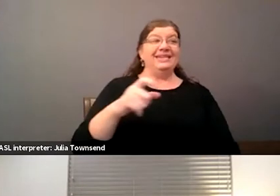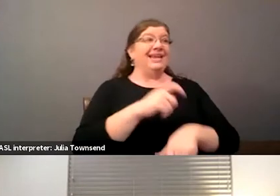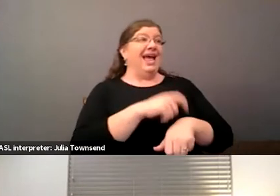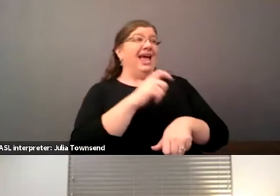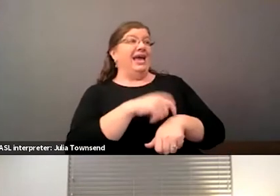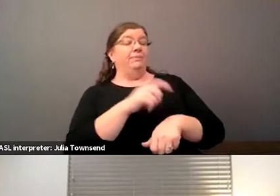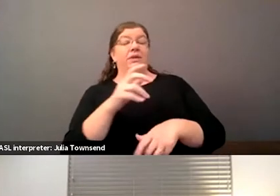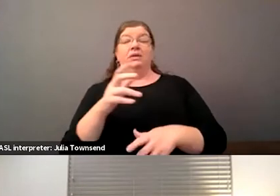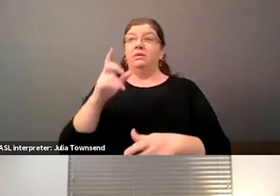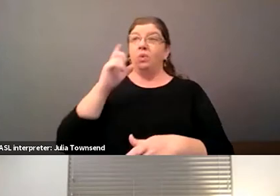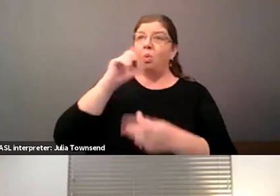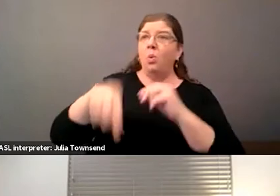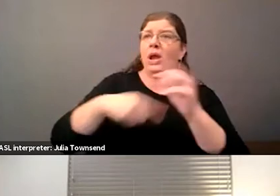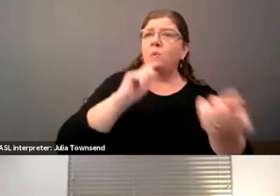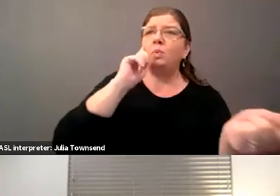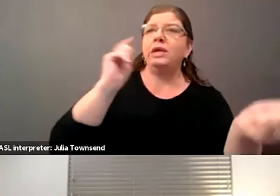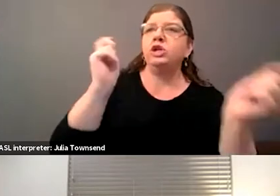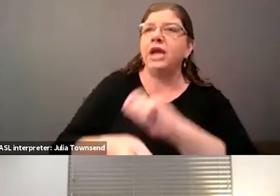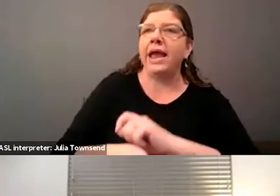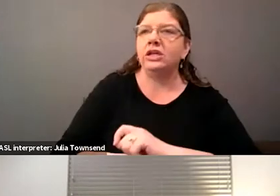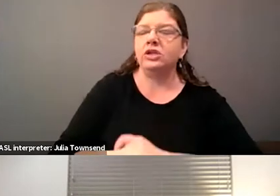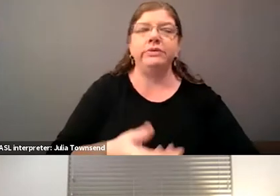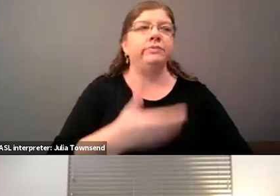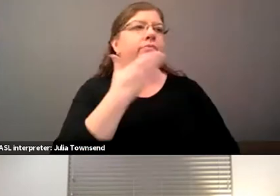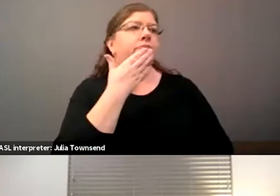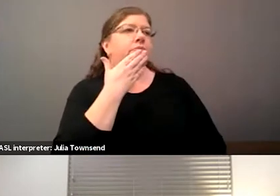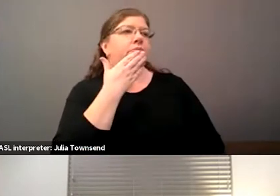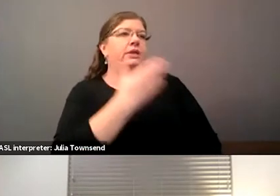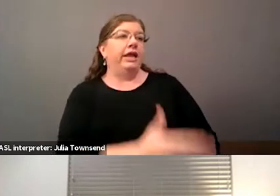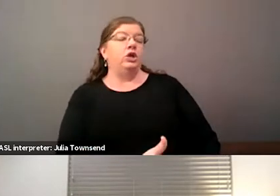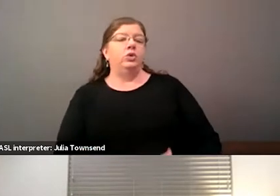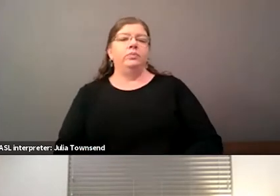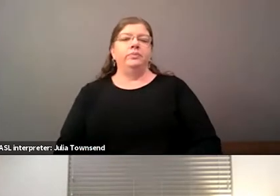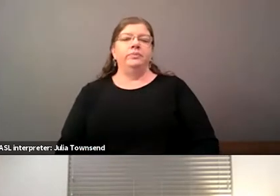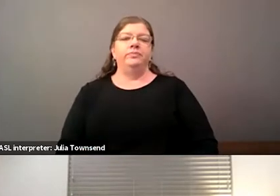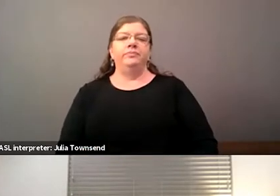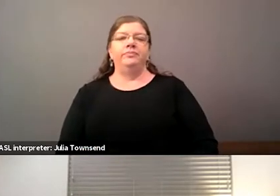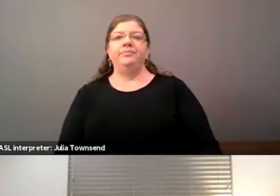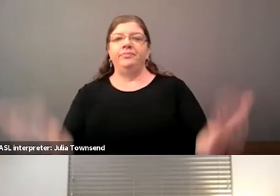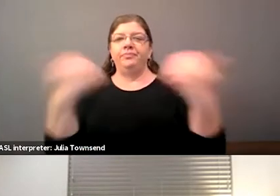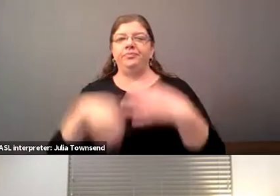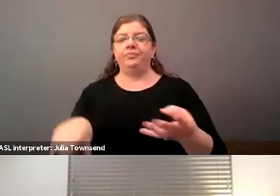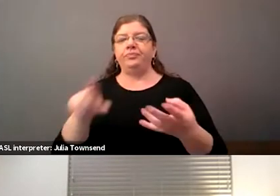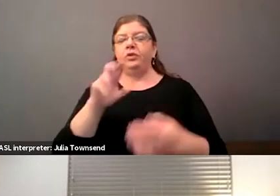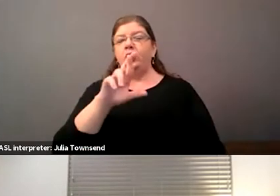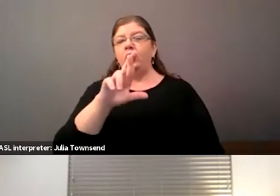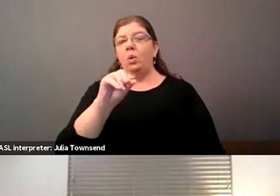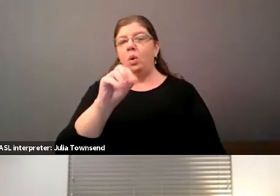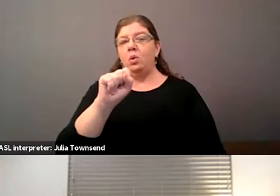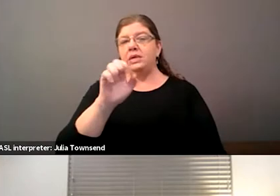to change thank you next we have roseanne crawford